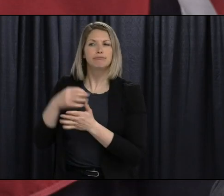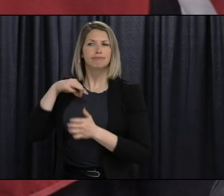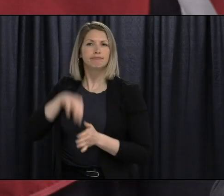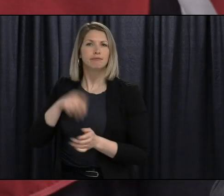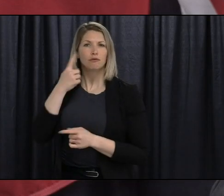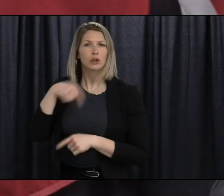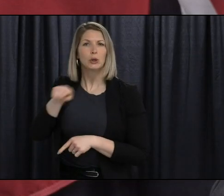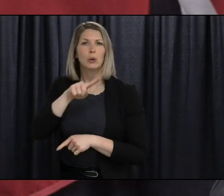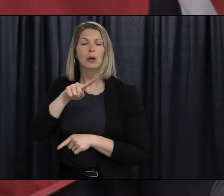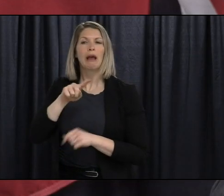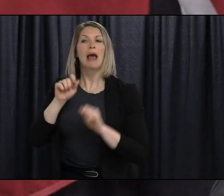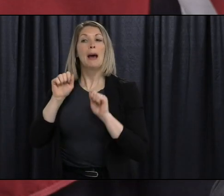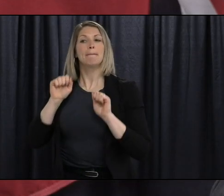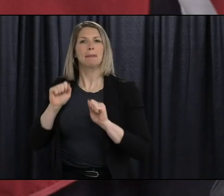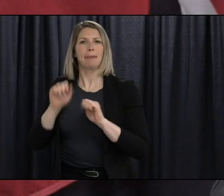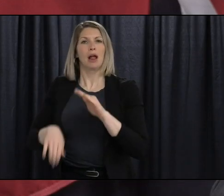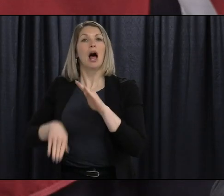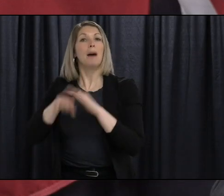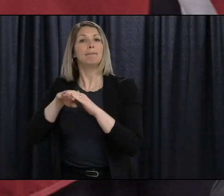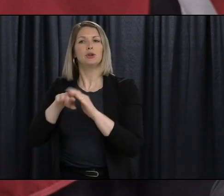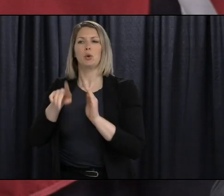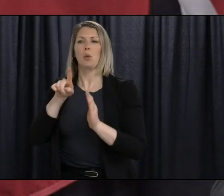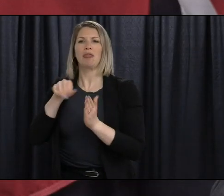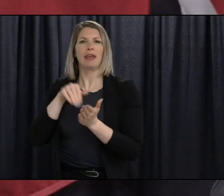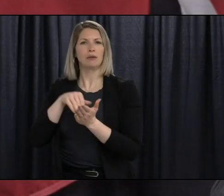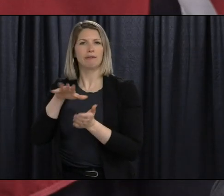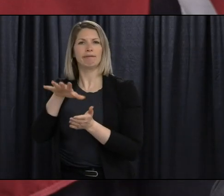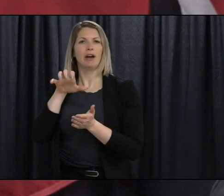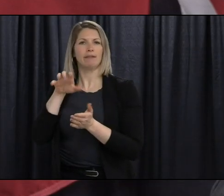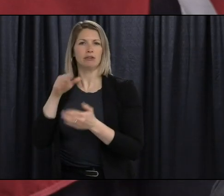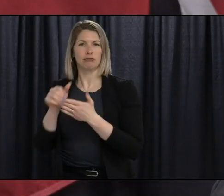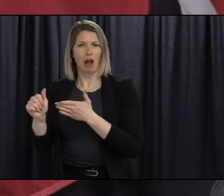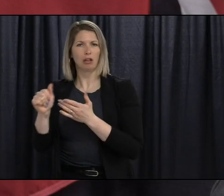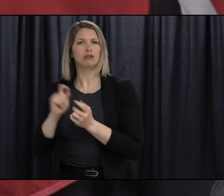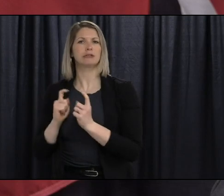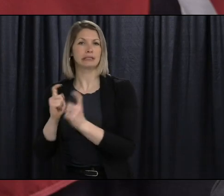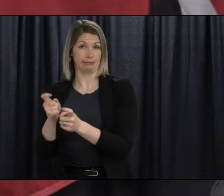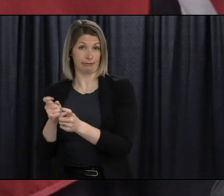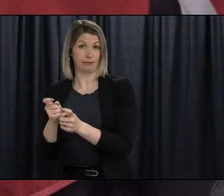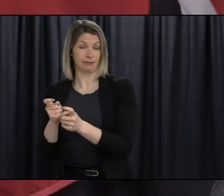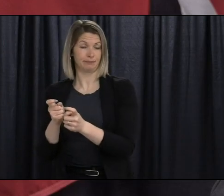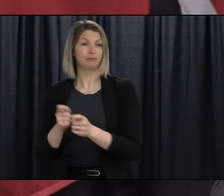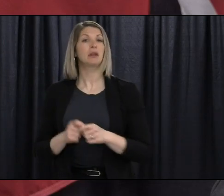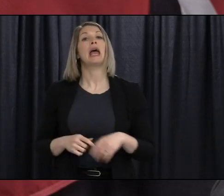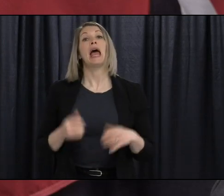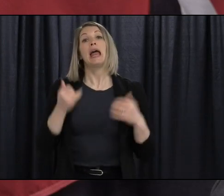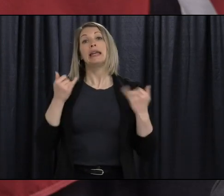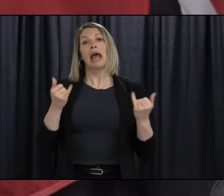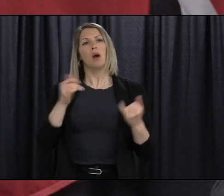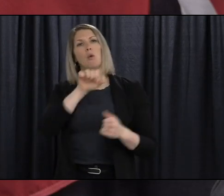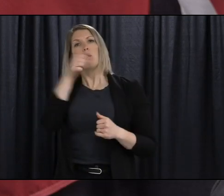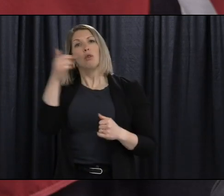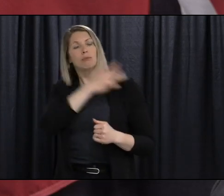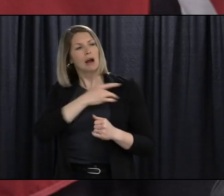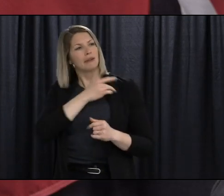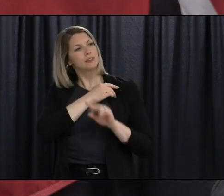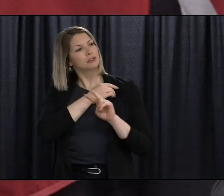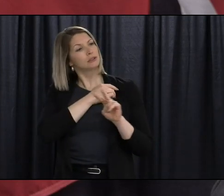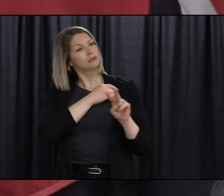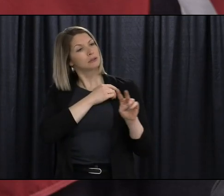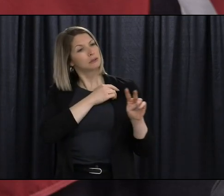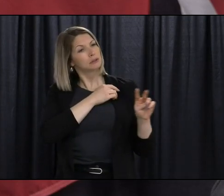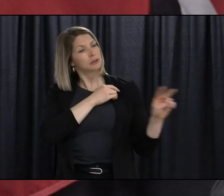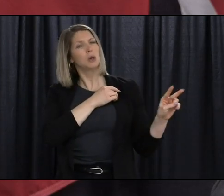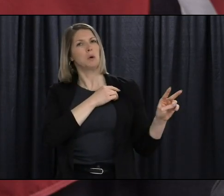throughout our province, making sure that we stay on track. If you look at what's happening across the country, we're still seeing this virus